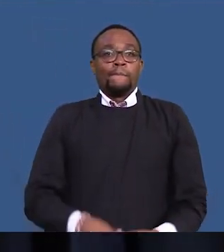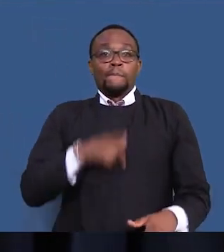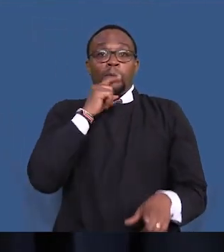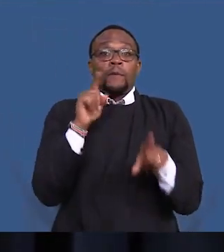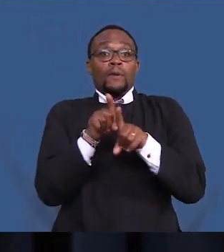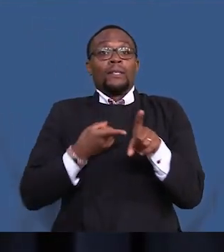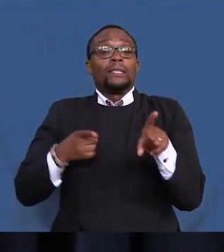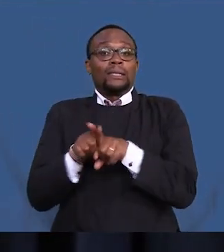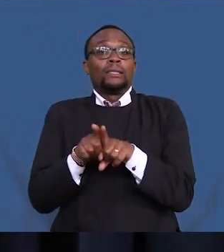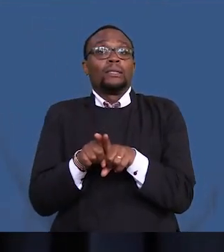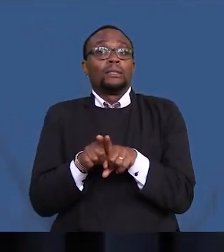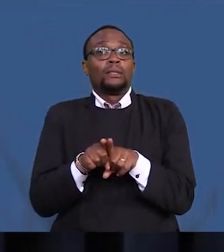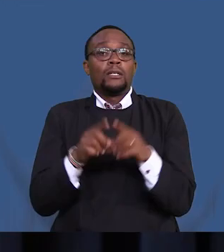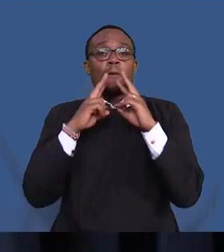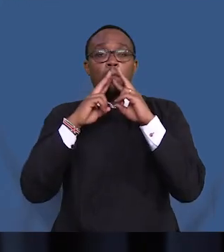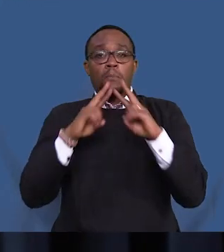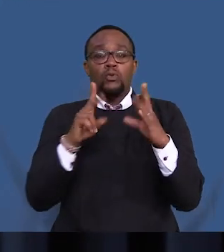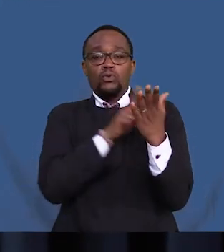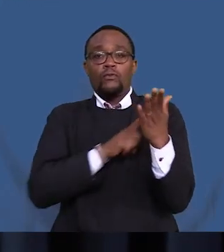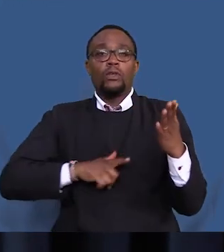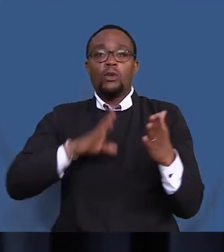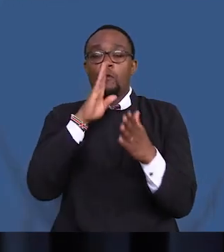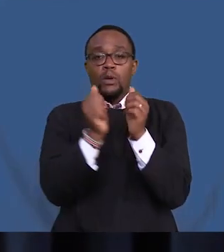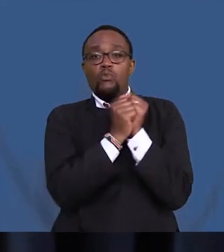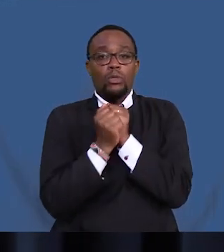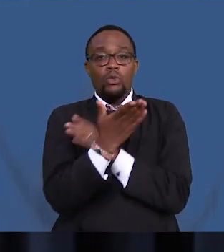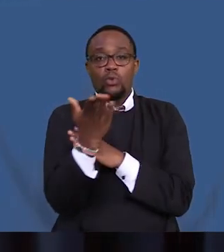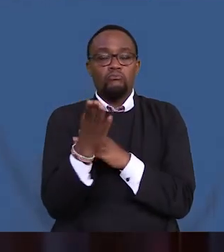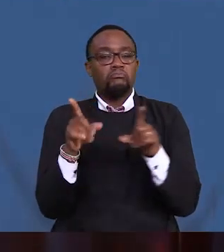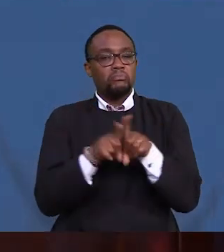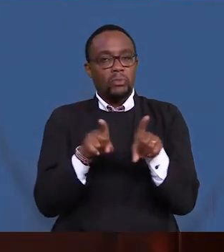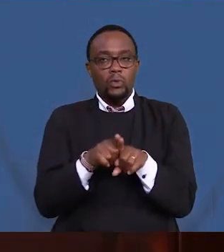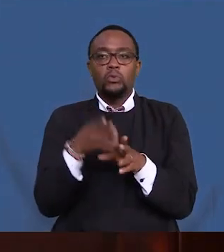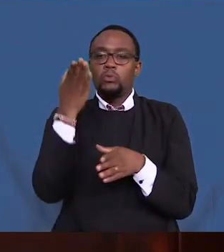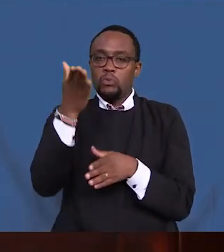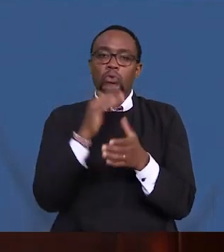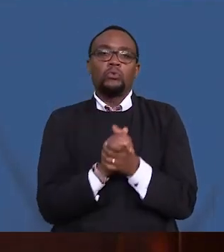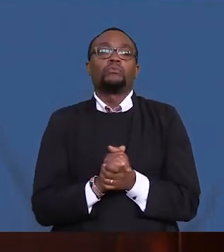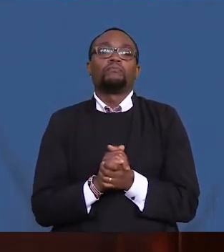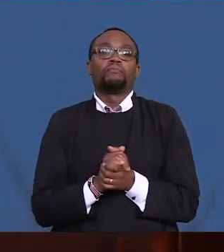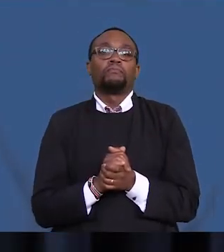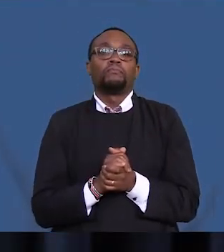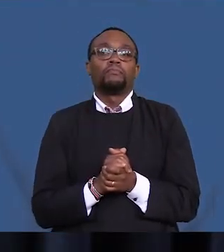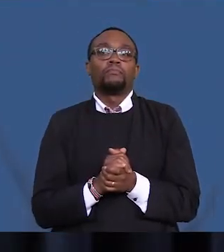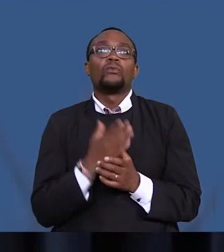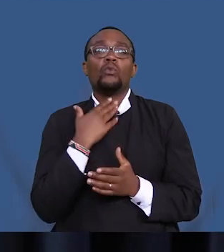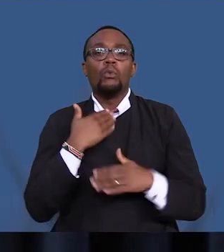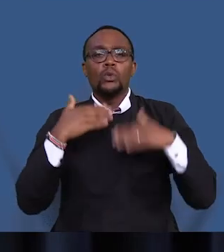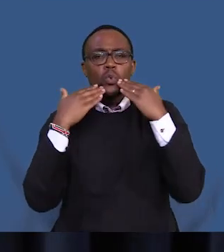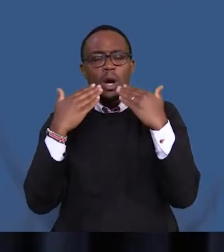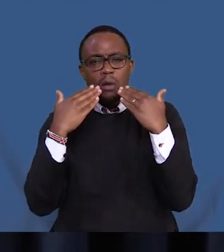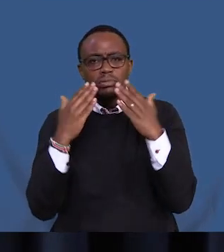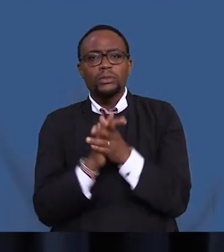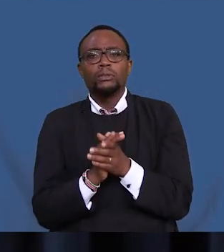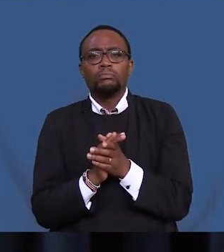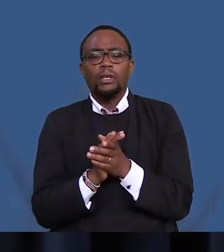Brothers and sisters, the peace of the Lord be always with you. And also with you. We want to appreciate the